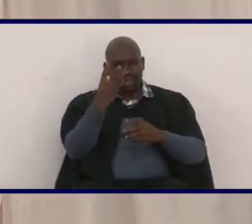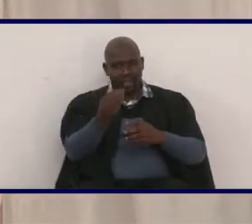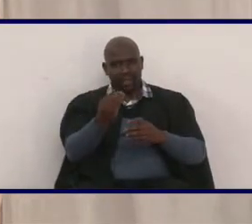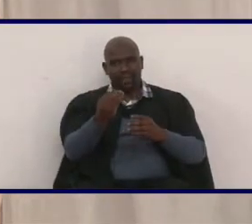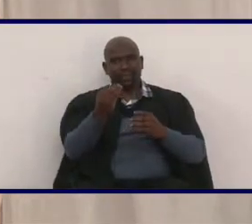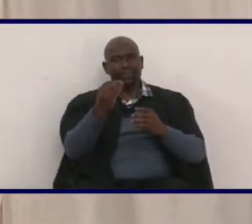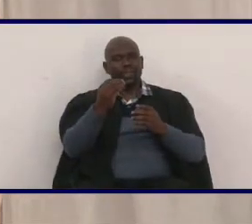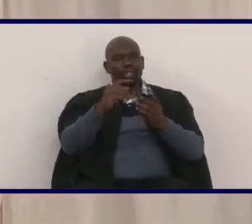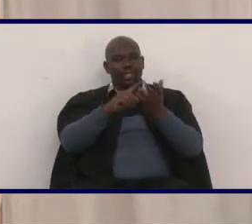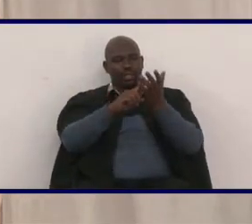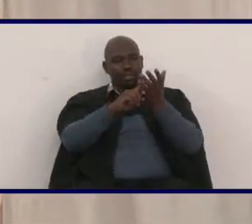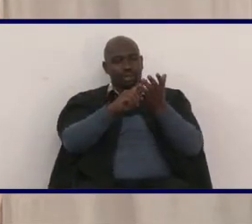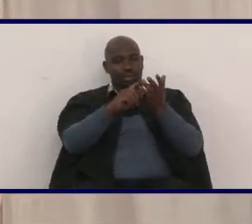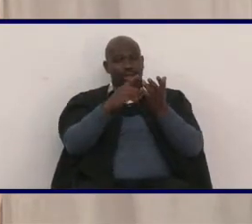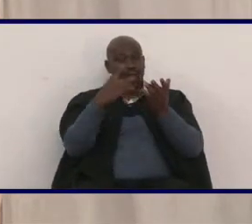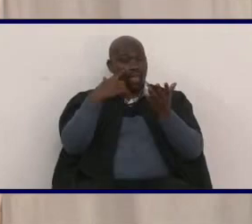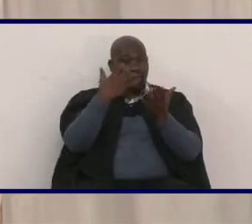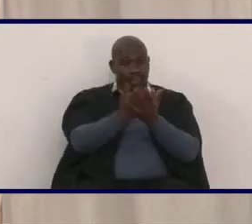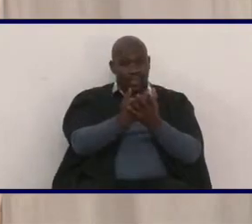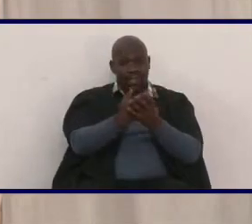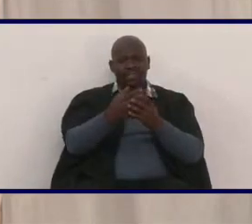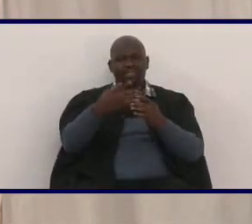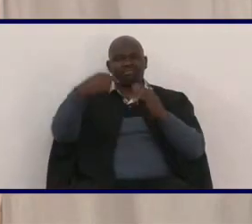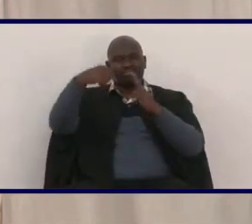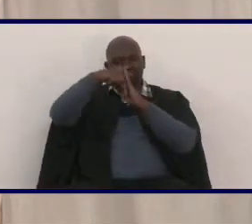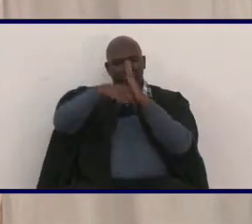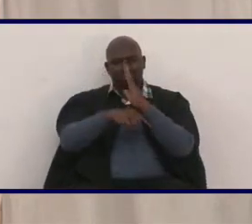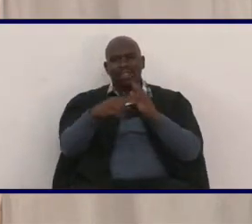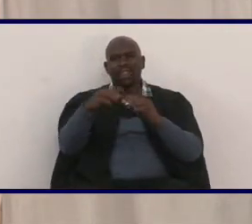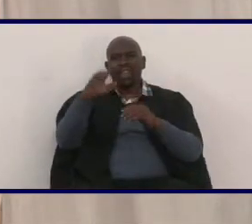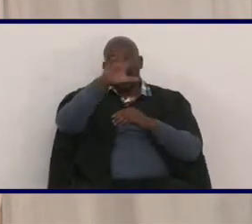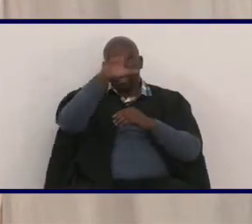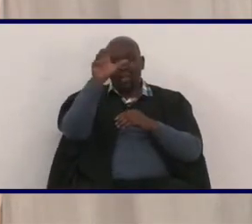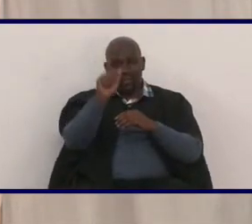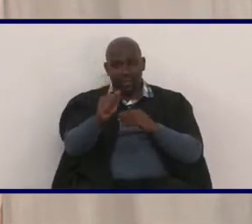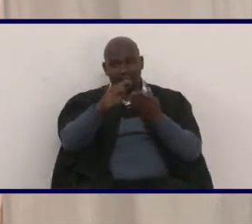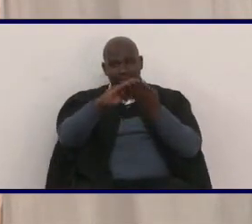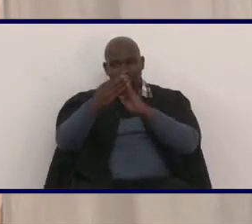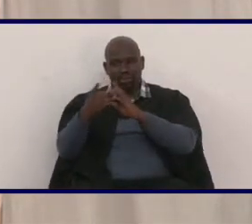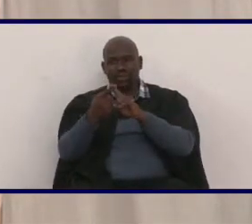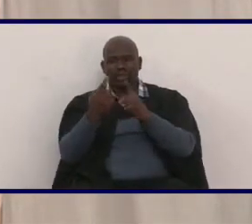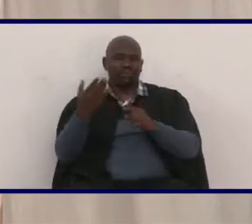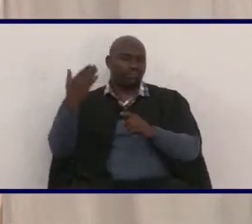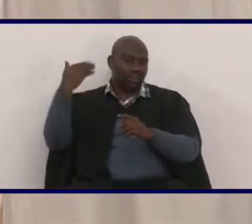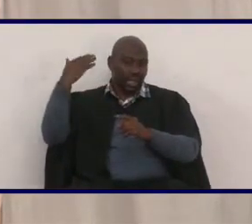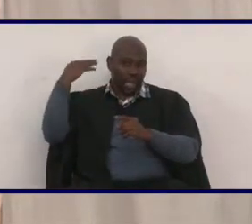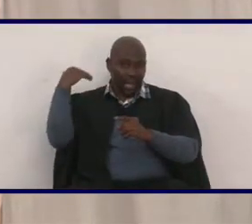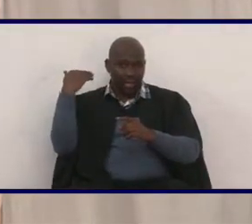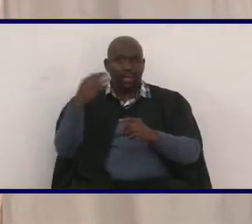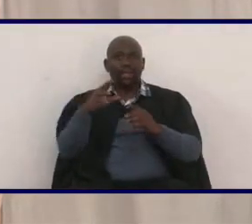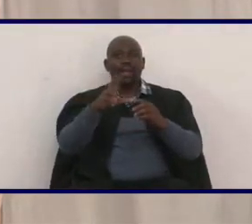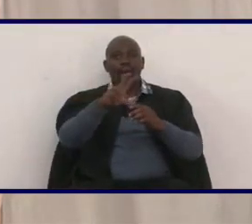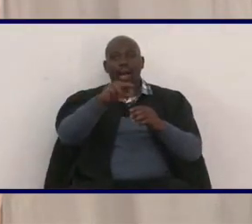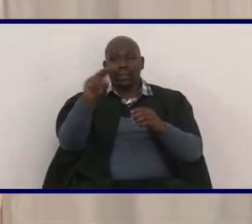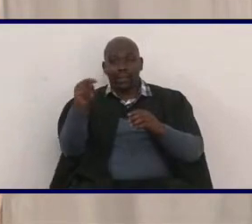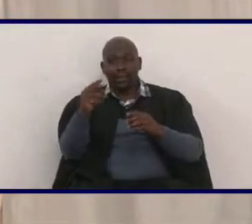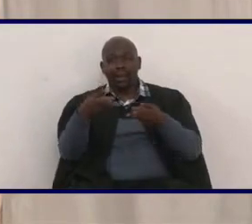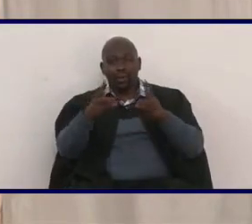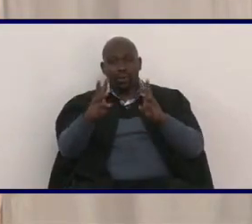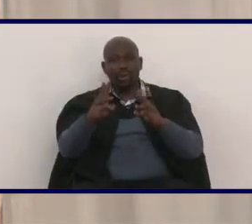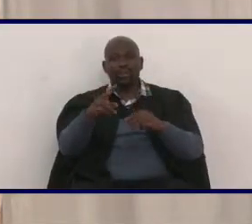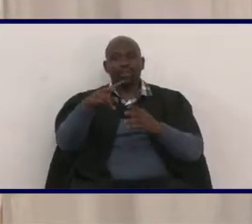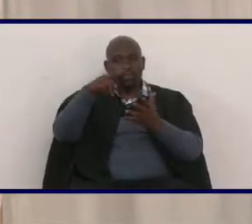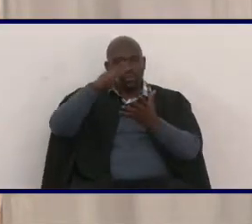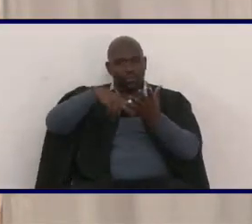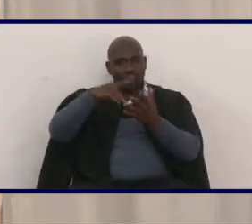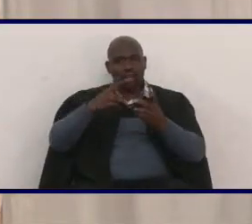of African societies since time immemorial. Another way of reading the human spirit is the